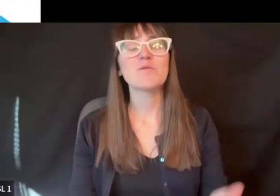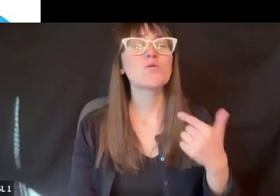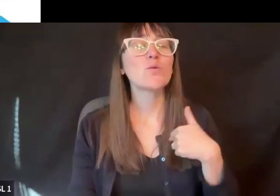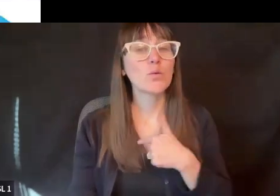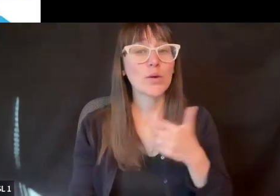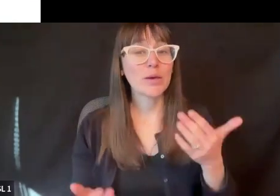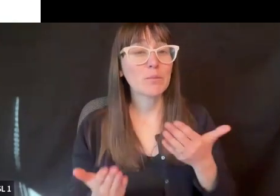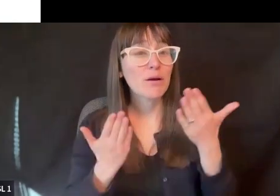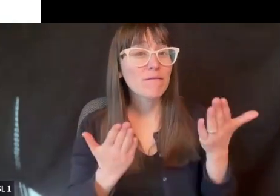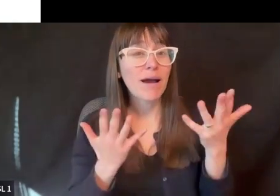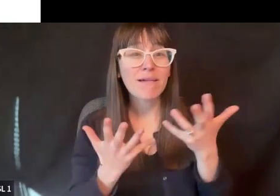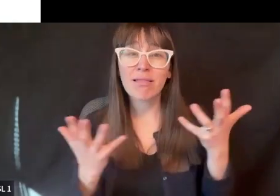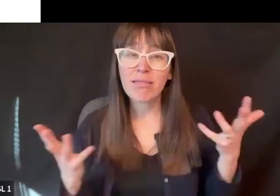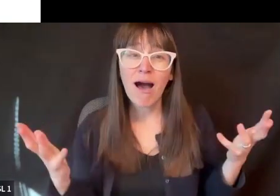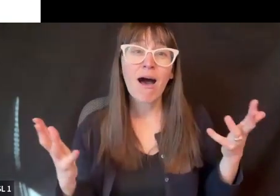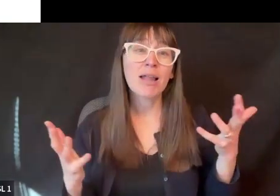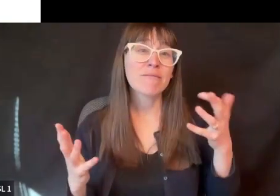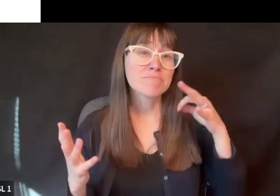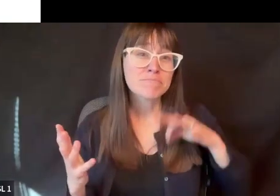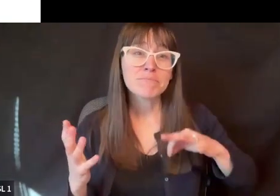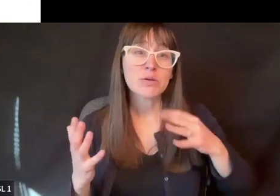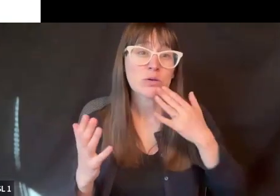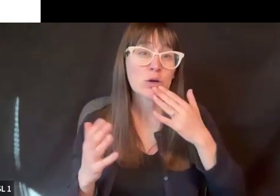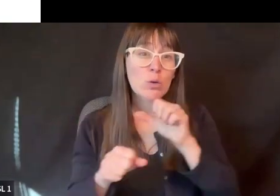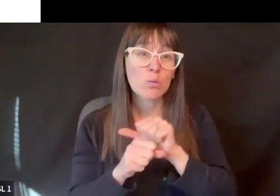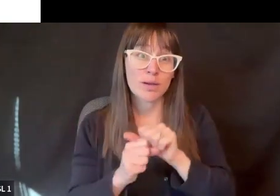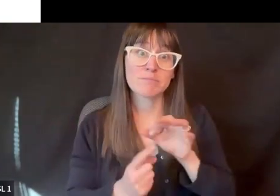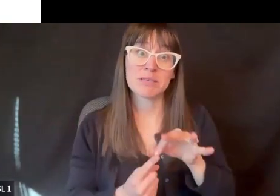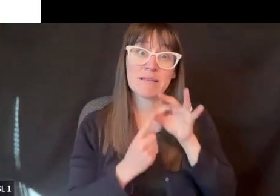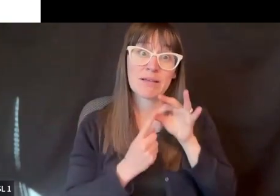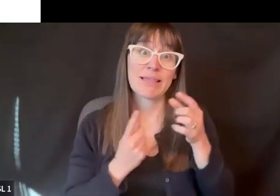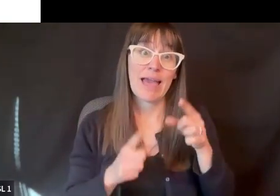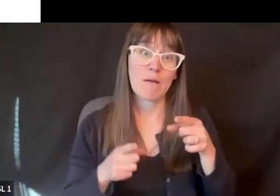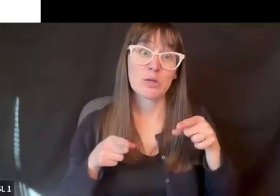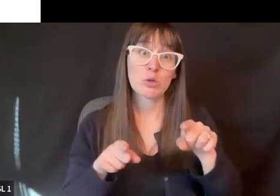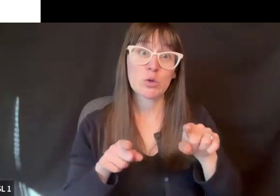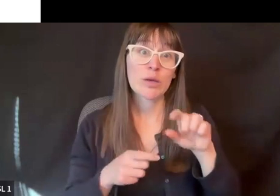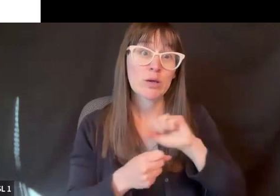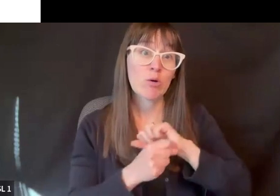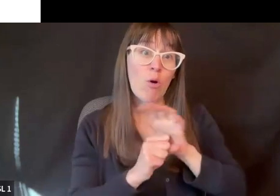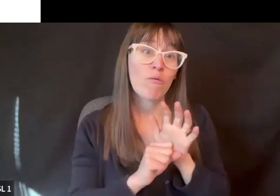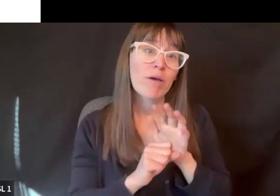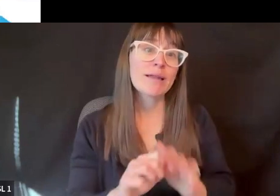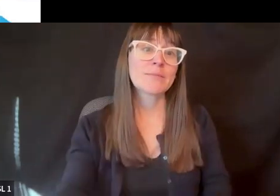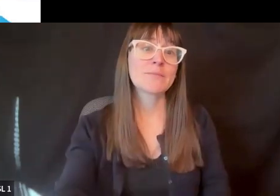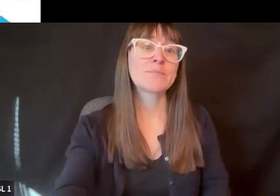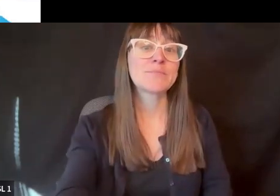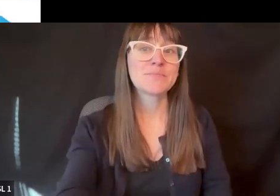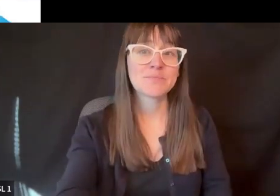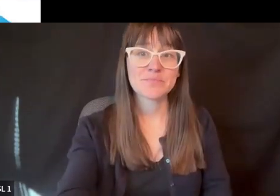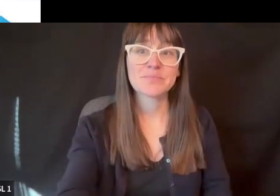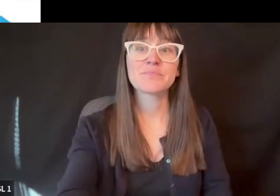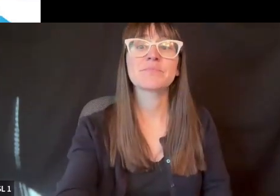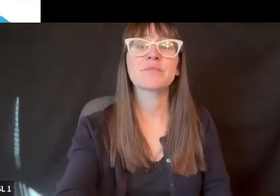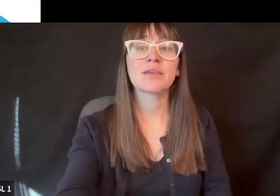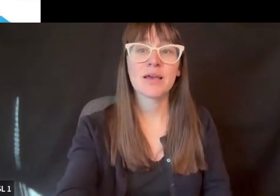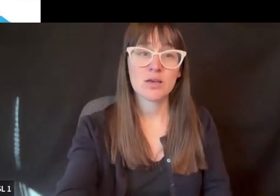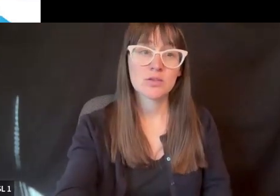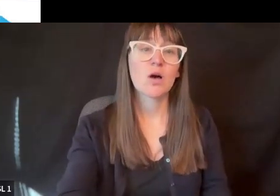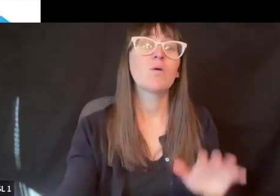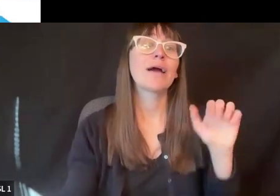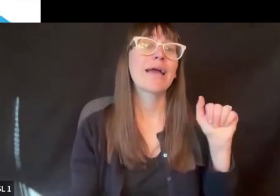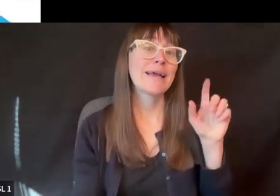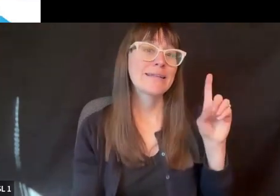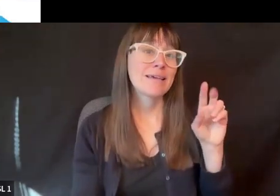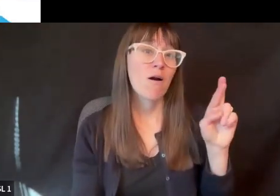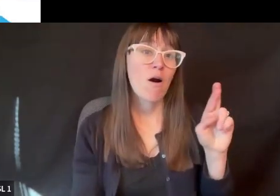slide. As I said, we provide a lot of good work, particularly during COVID. Next slide. Beyond